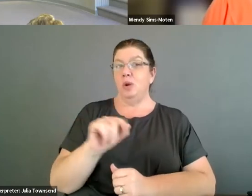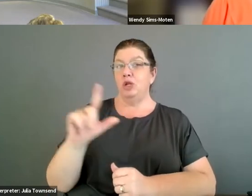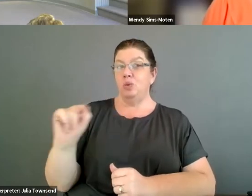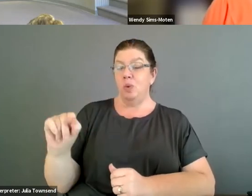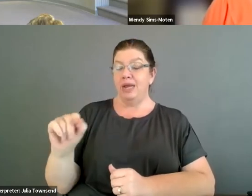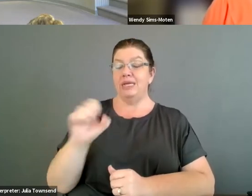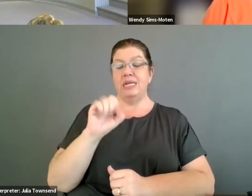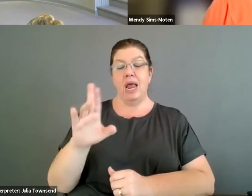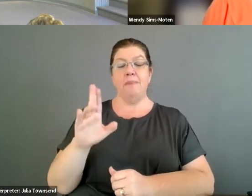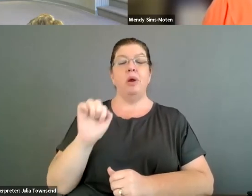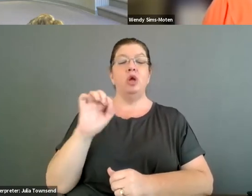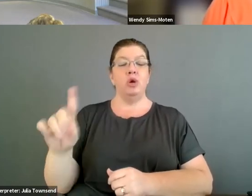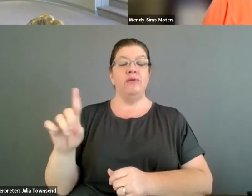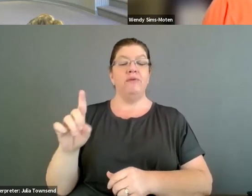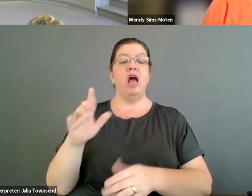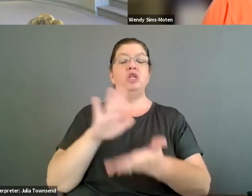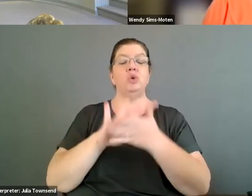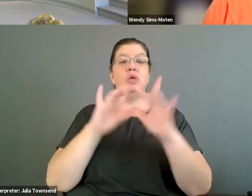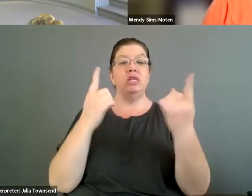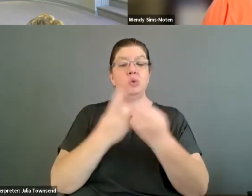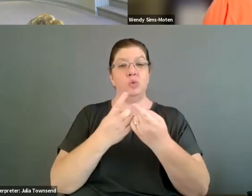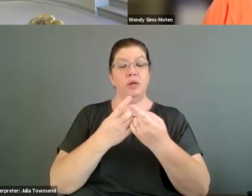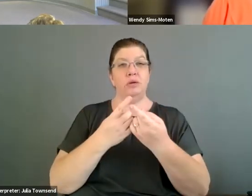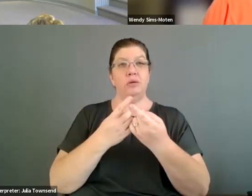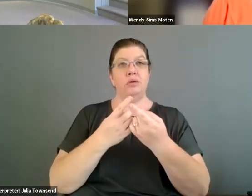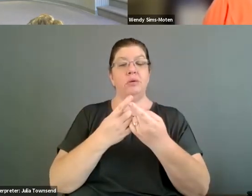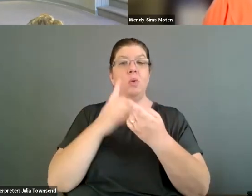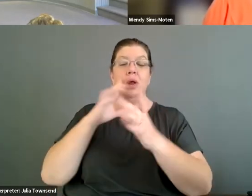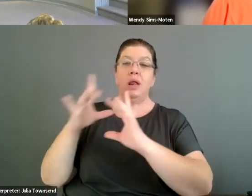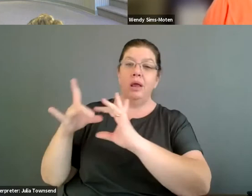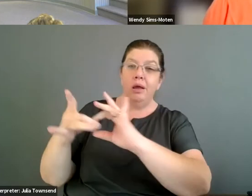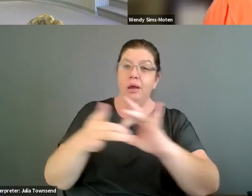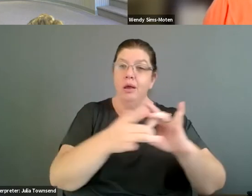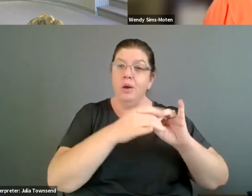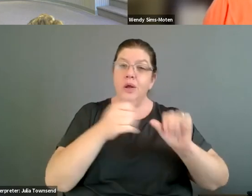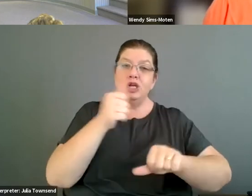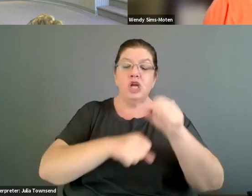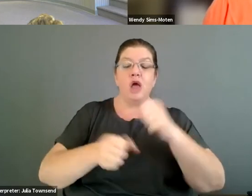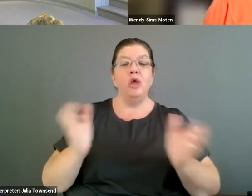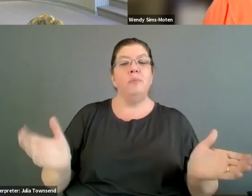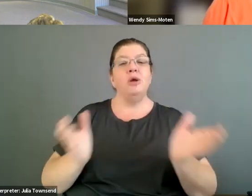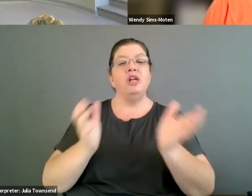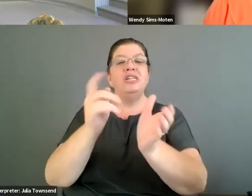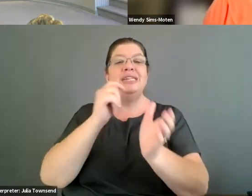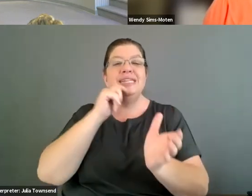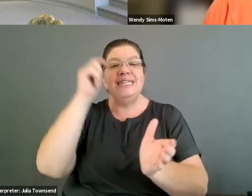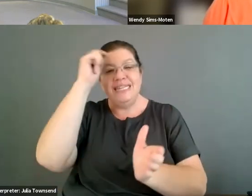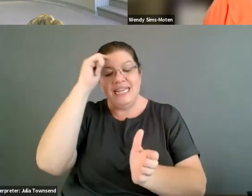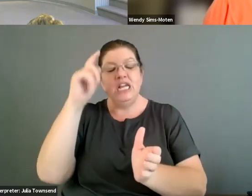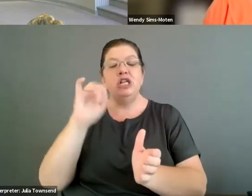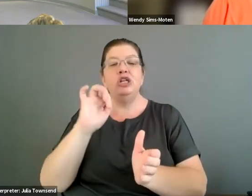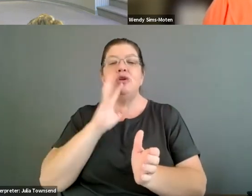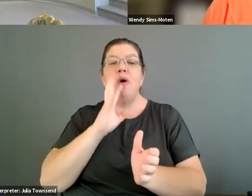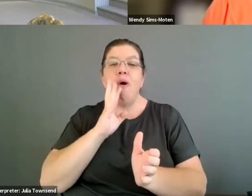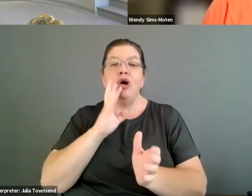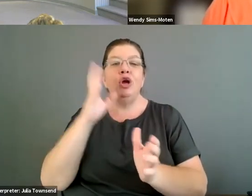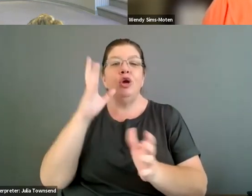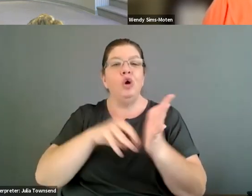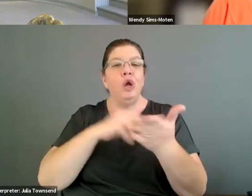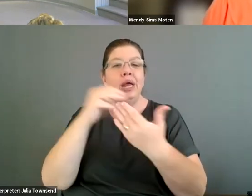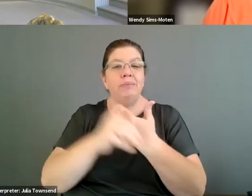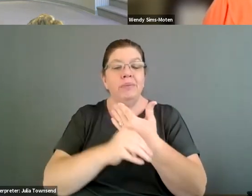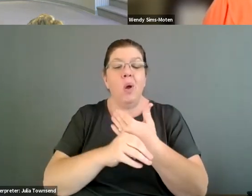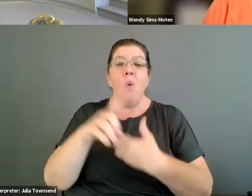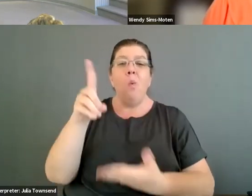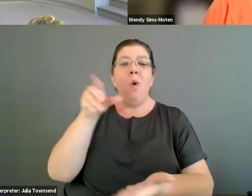School District Board marched in lockstep with one another to push and adopt the Teen Talk curriculum. In spite of over 1,000